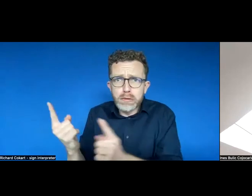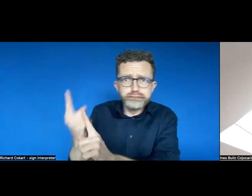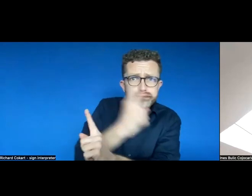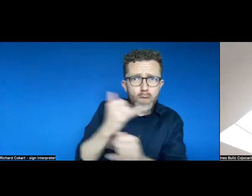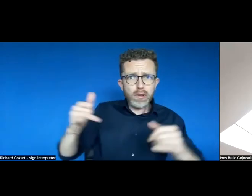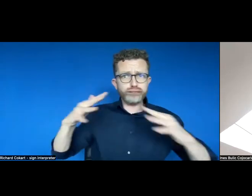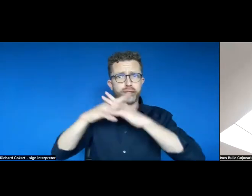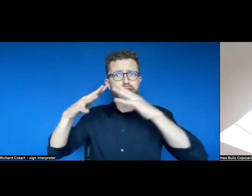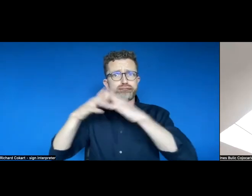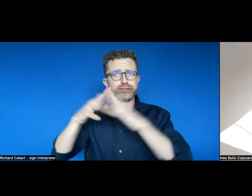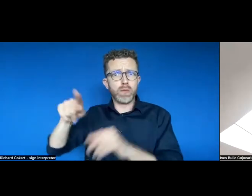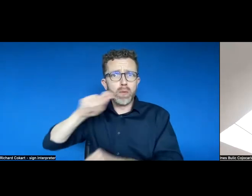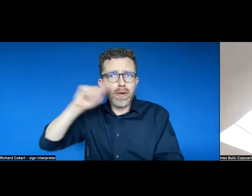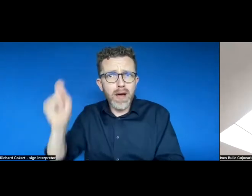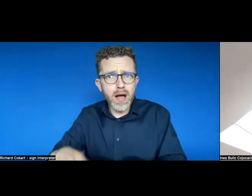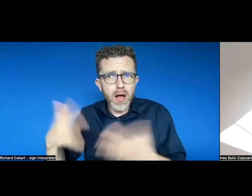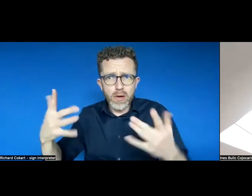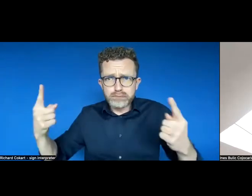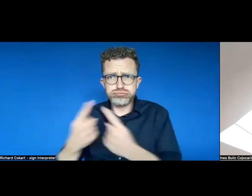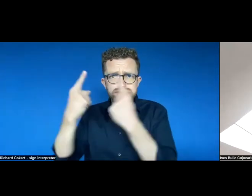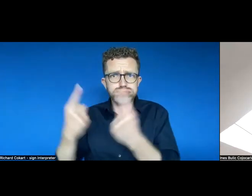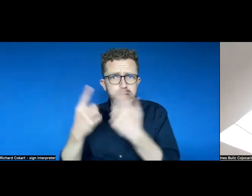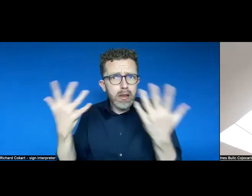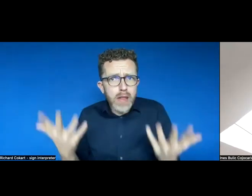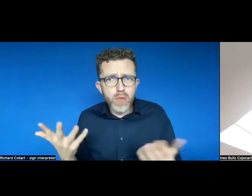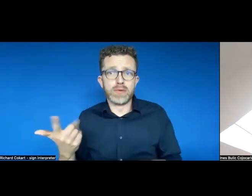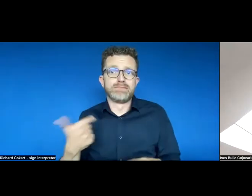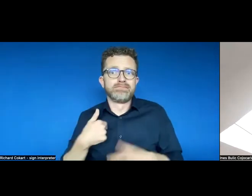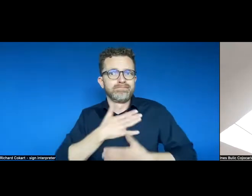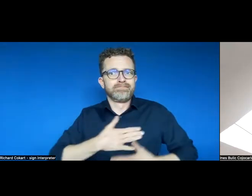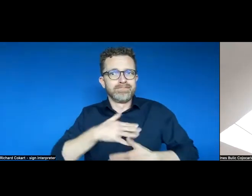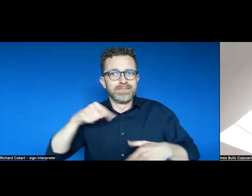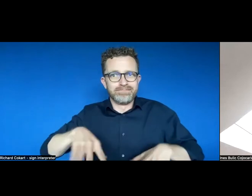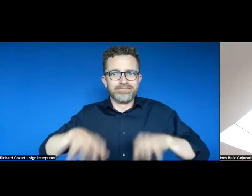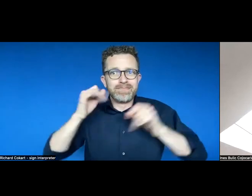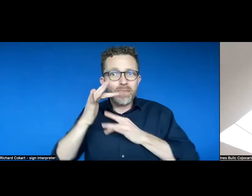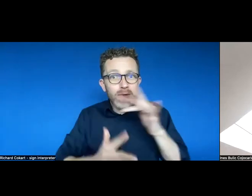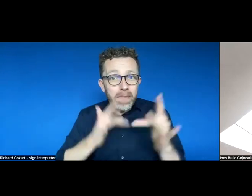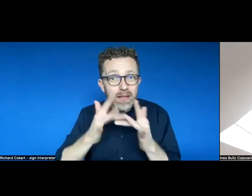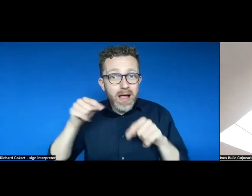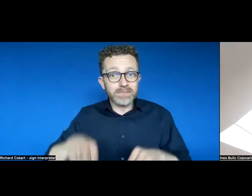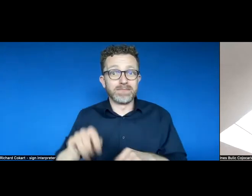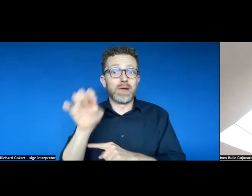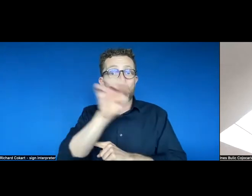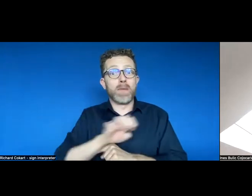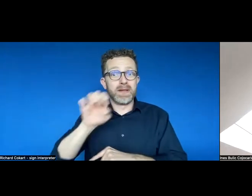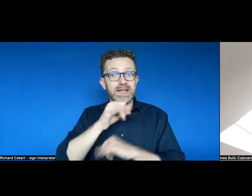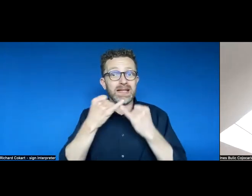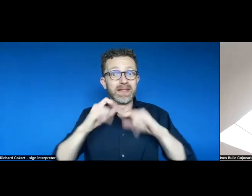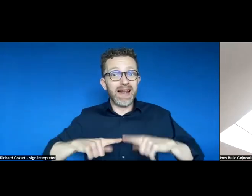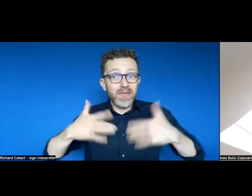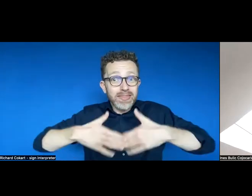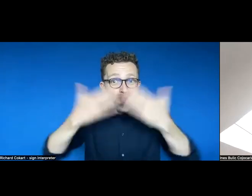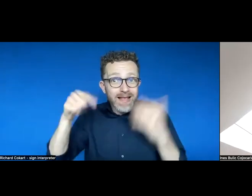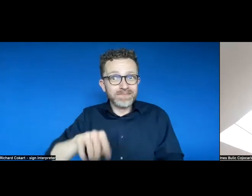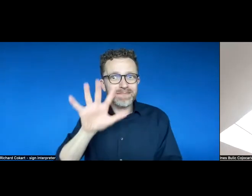and from Ukraine. So we have a great group of speakers today. We are also